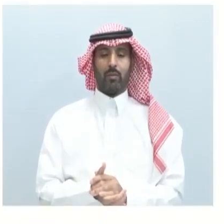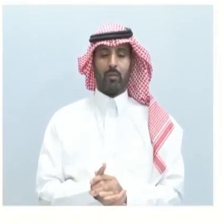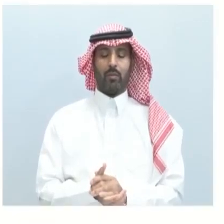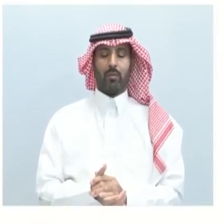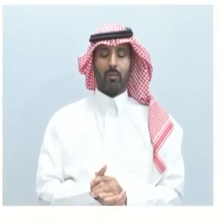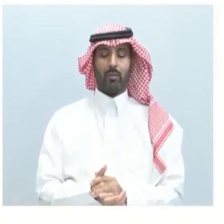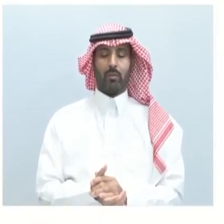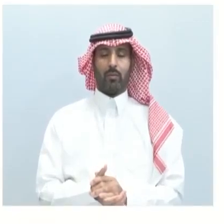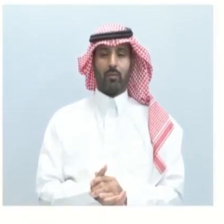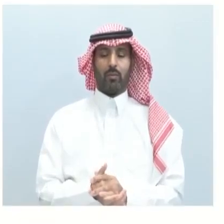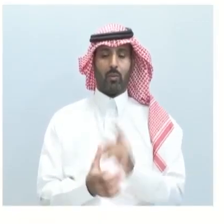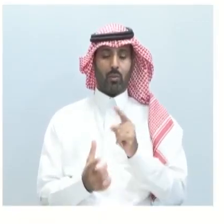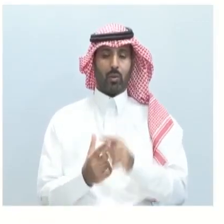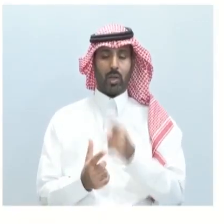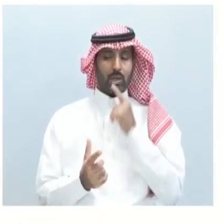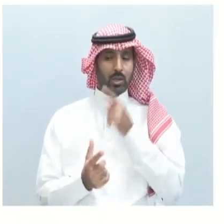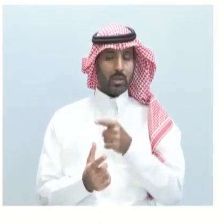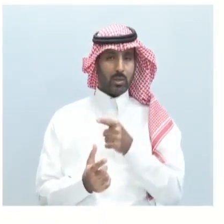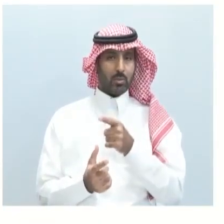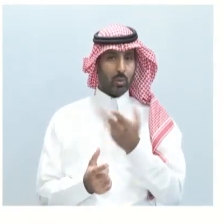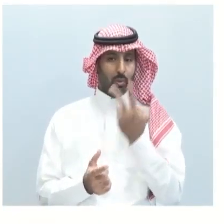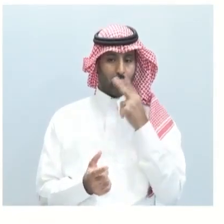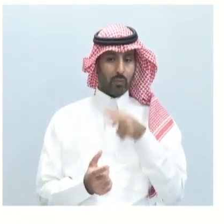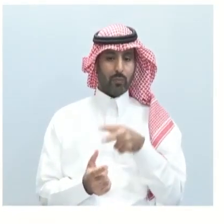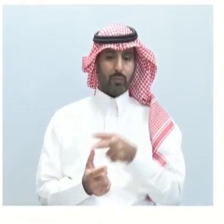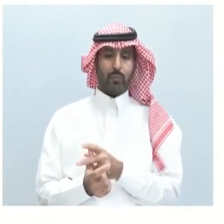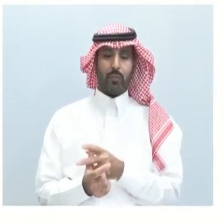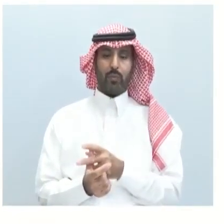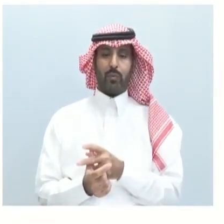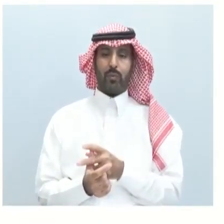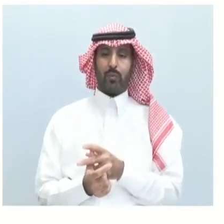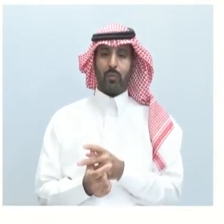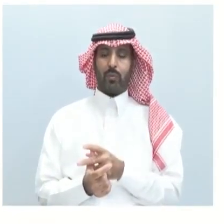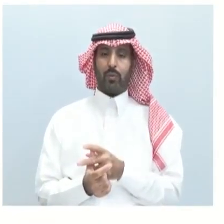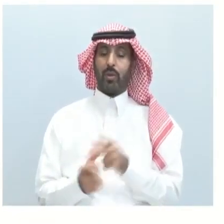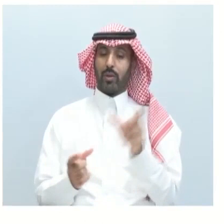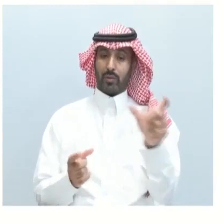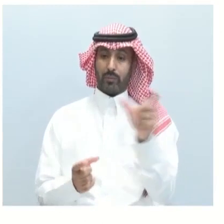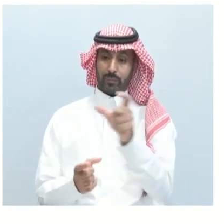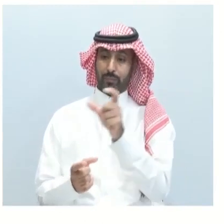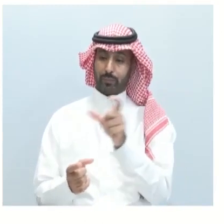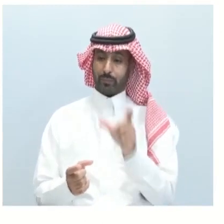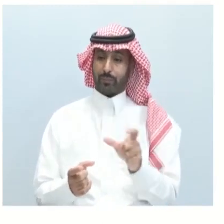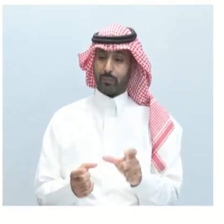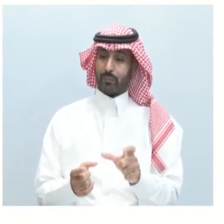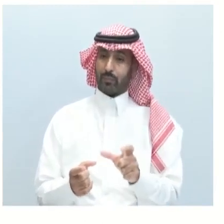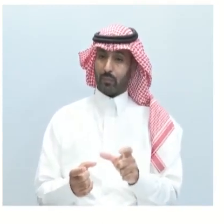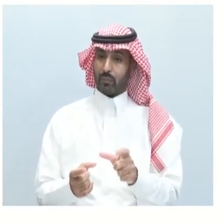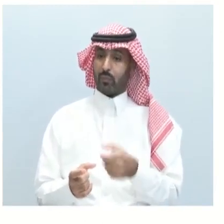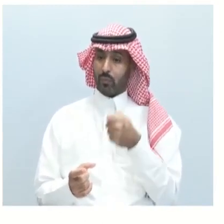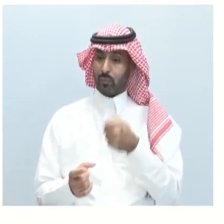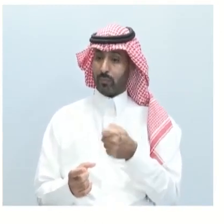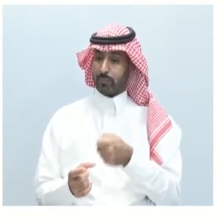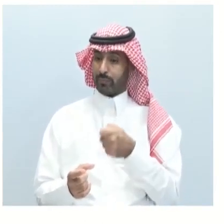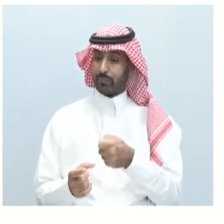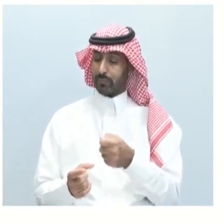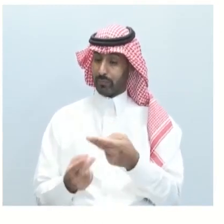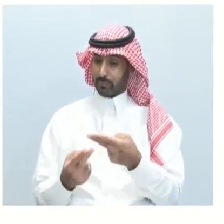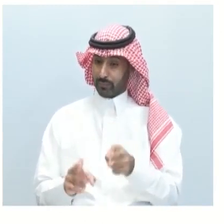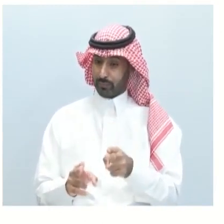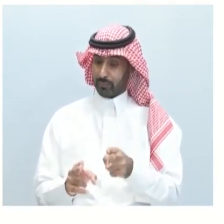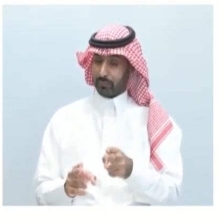the points. We want to see what we have here. There are phrases for negotiation. We have